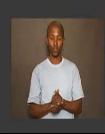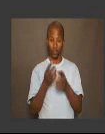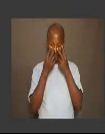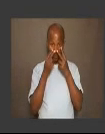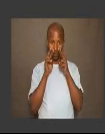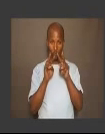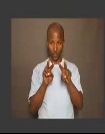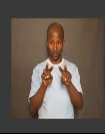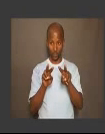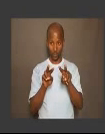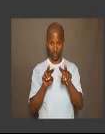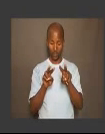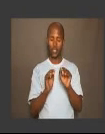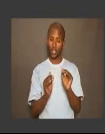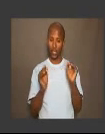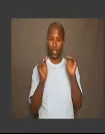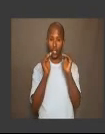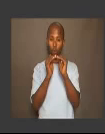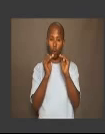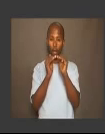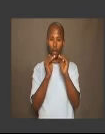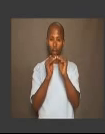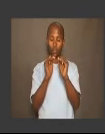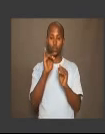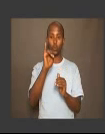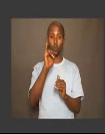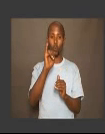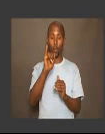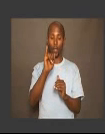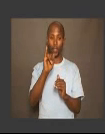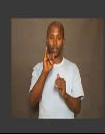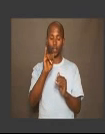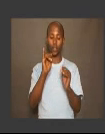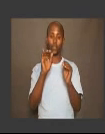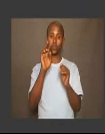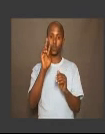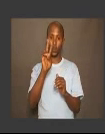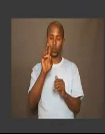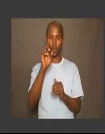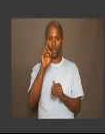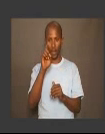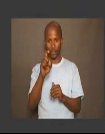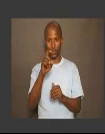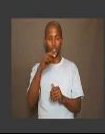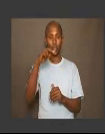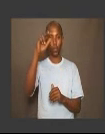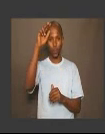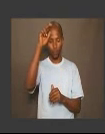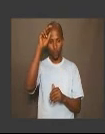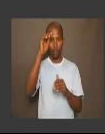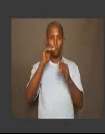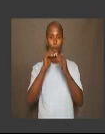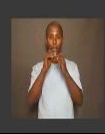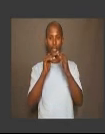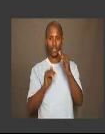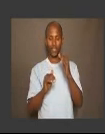Notice that it is equal to y equals 2x cubed